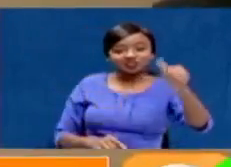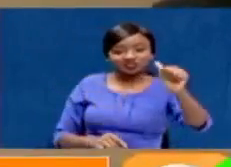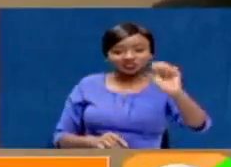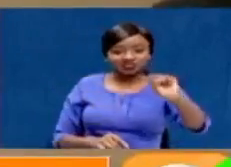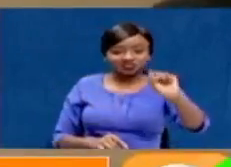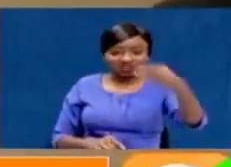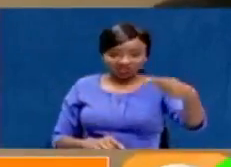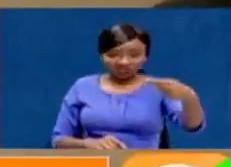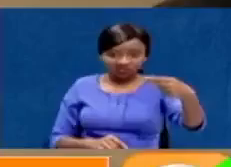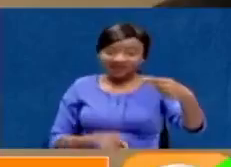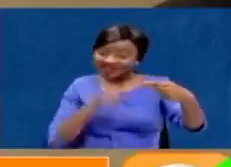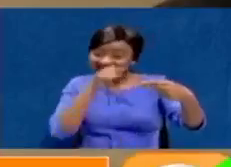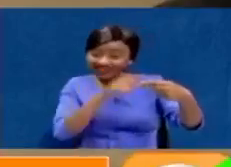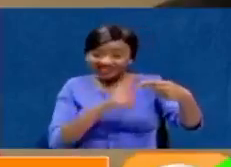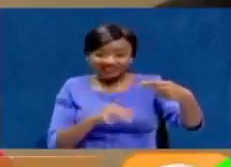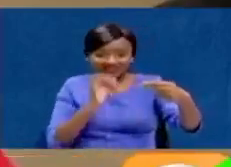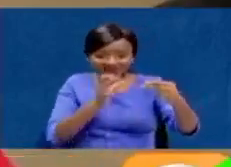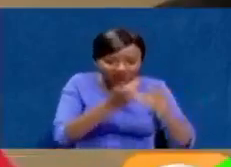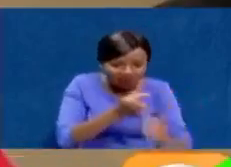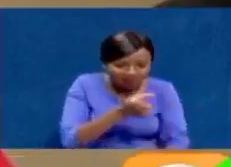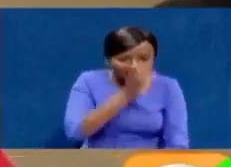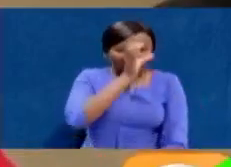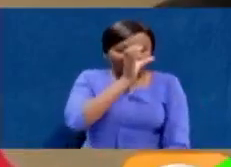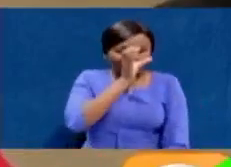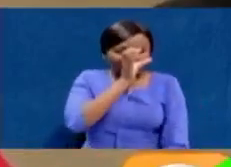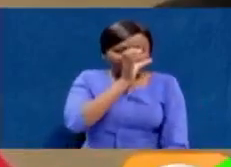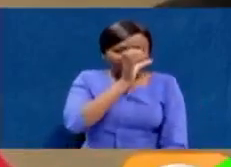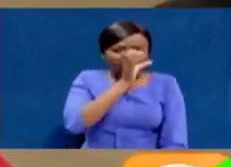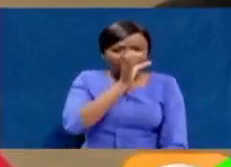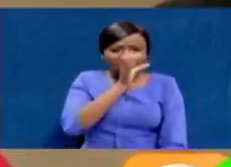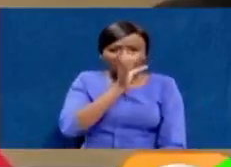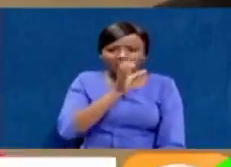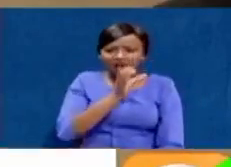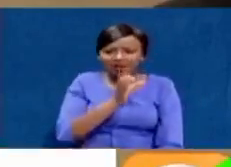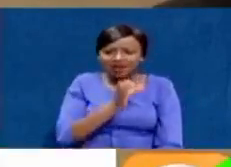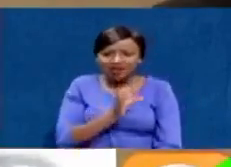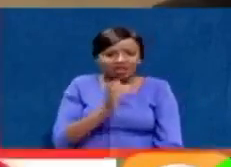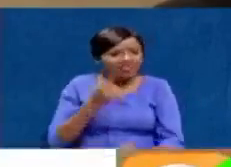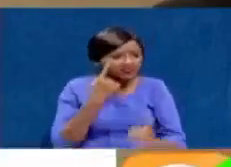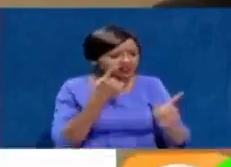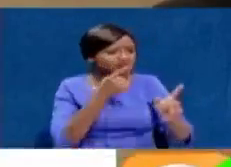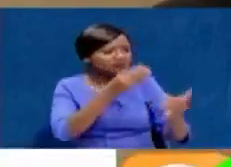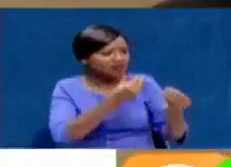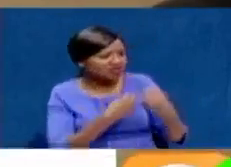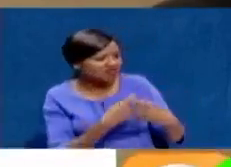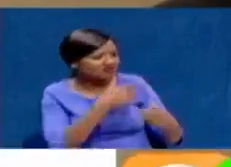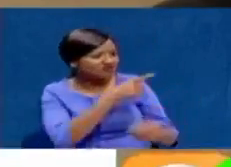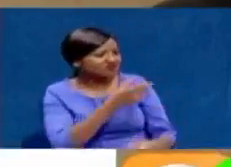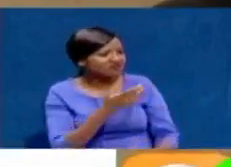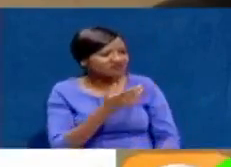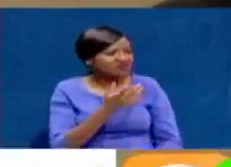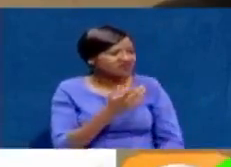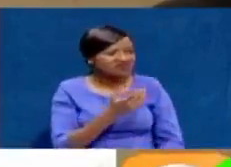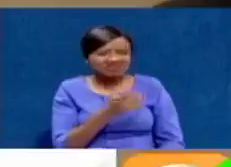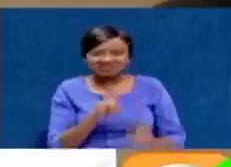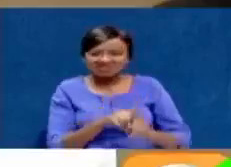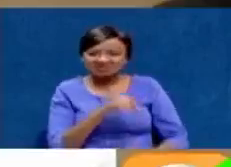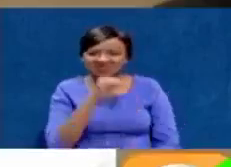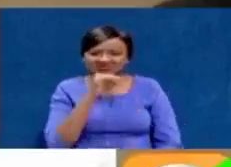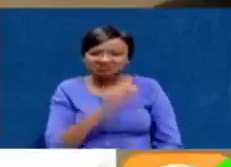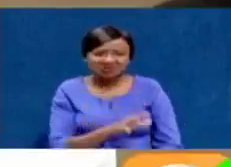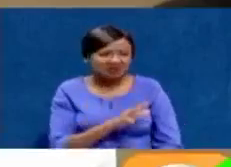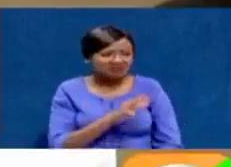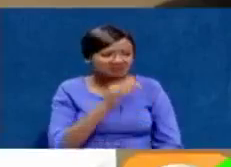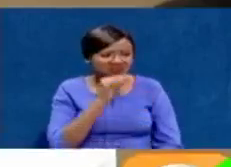hiyo shash mtoto akikunywa, arudi mwenye amempea kunywa ni mtoto tu hata yeye si ameshazoea kufanya uharibu. Hule mtoto hata